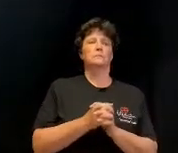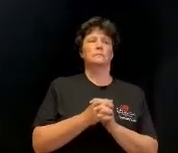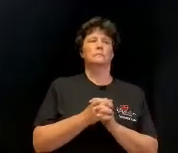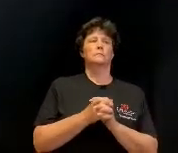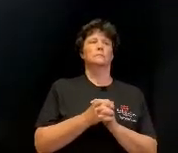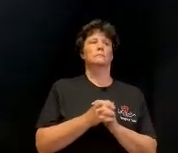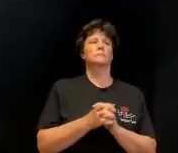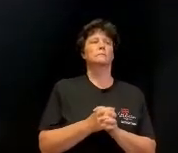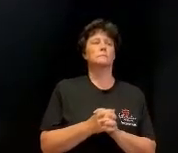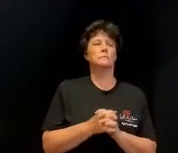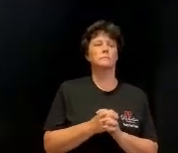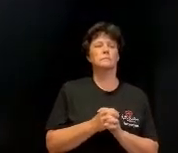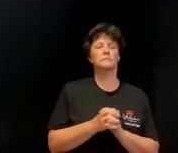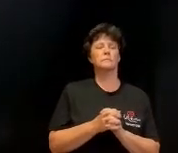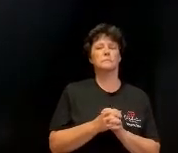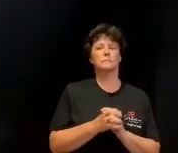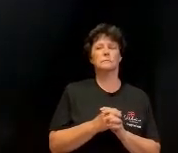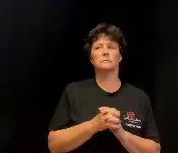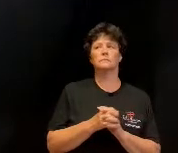Amen.